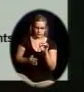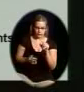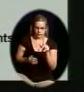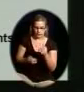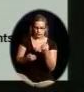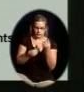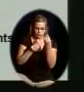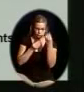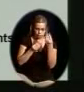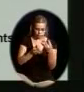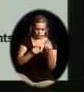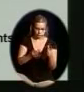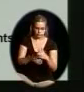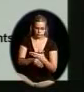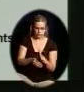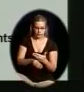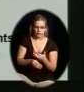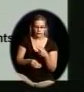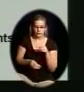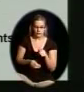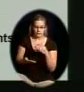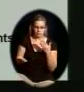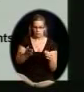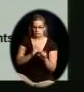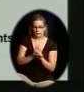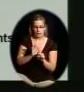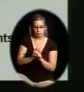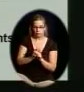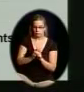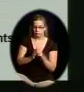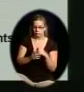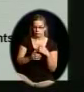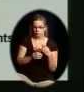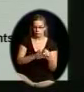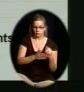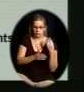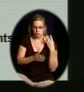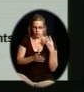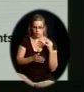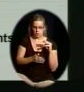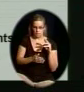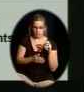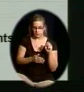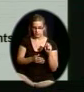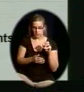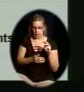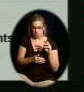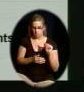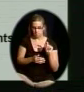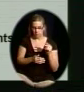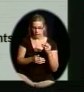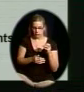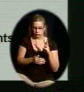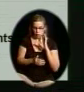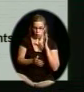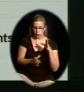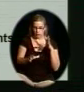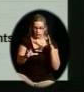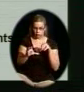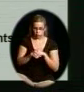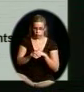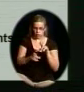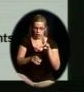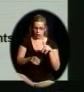sharing information. This might be the sample of a slide that Miss Matthew would include as an update